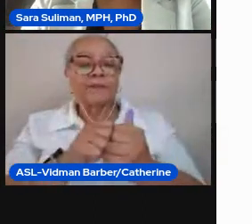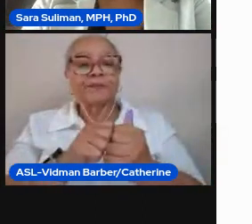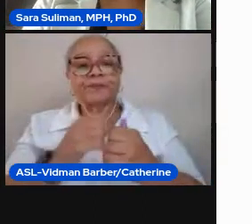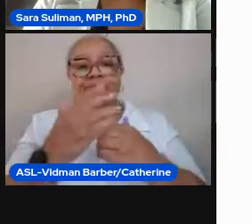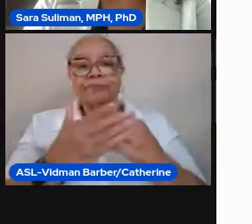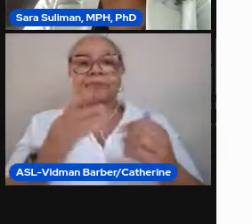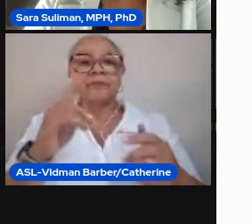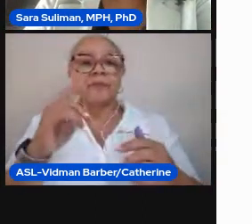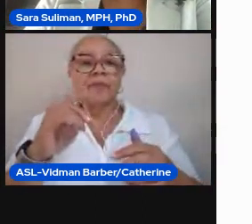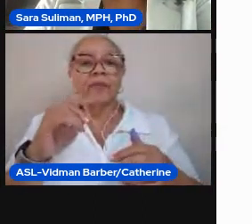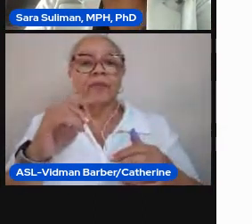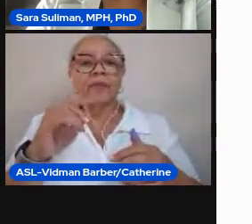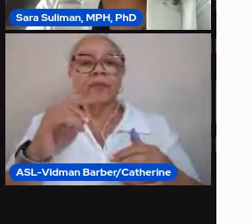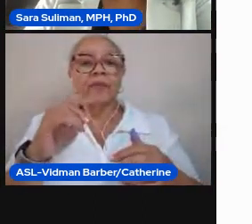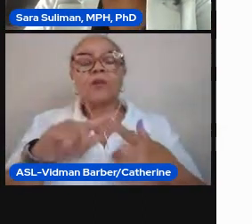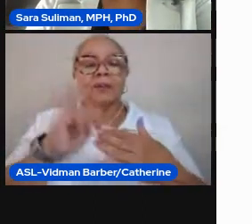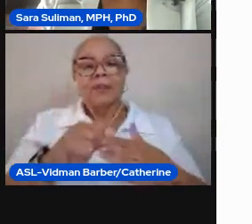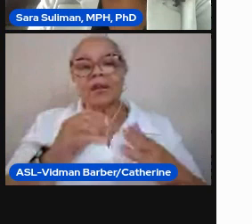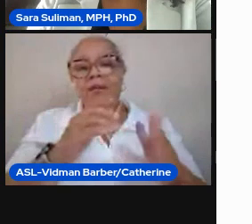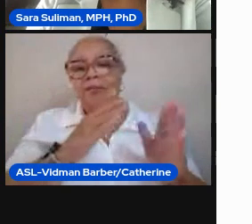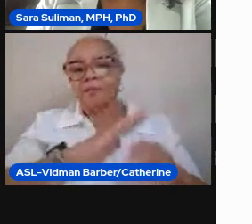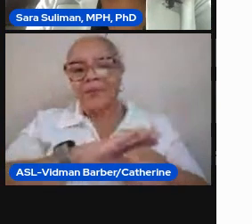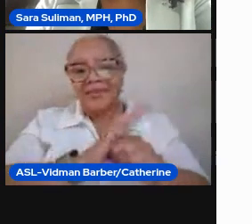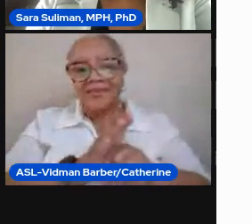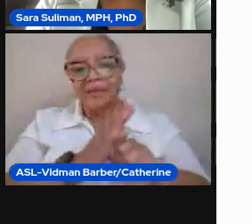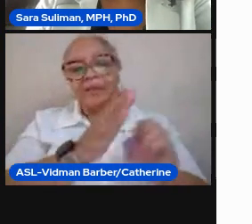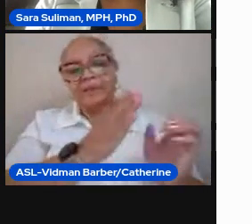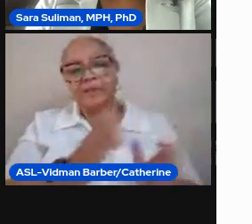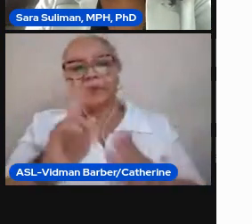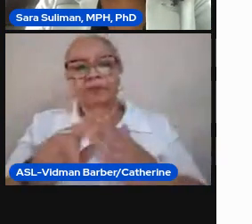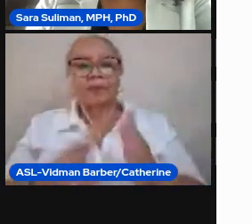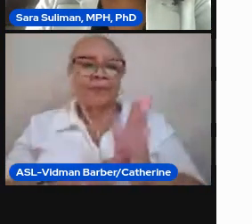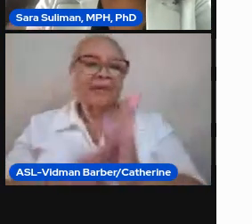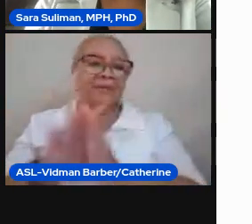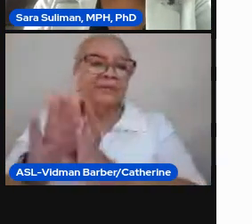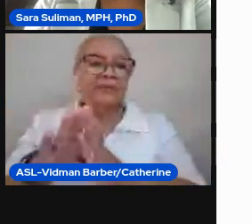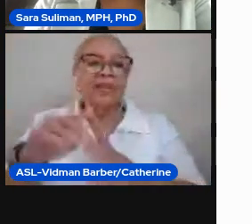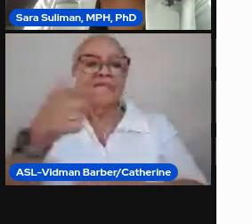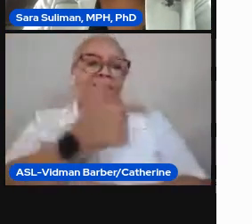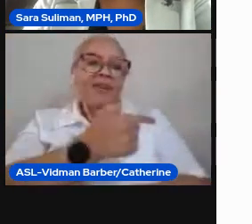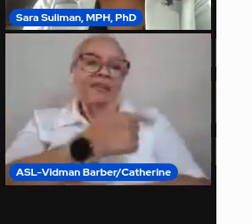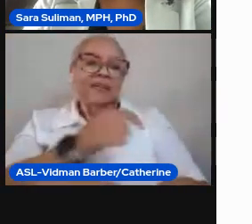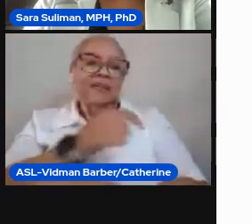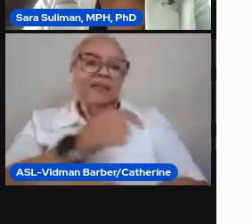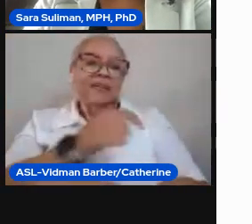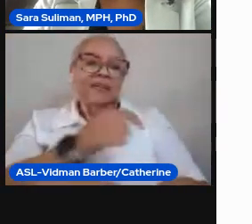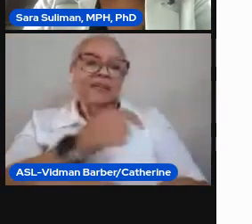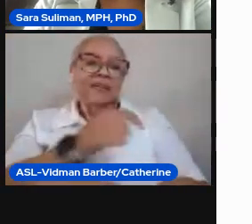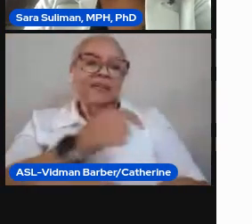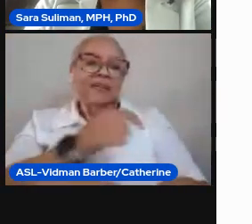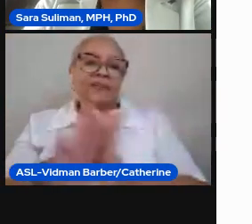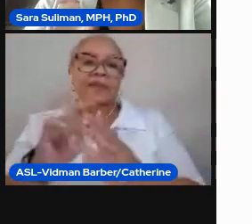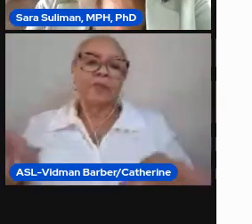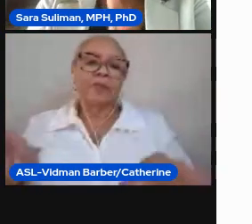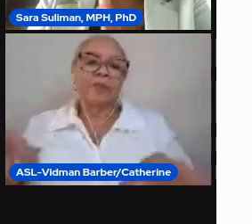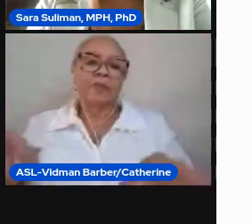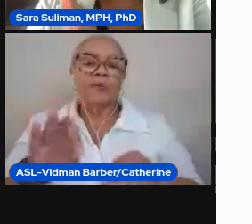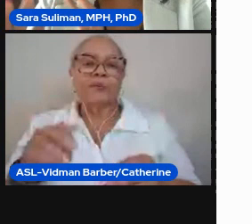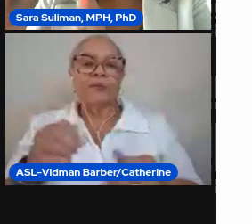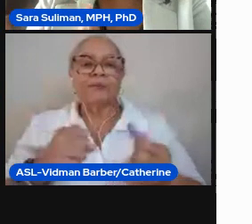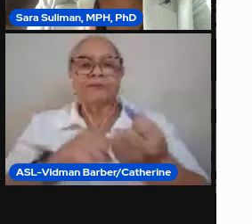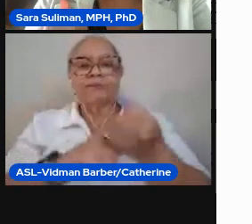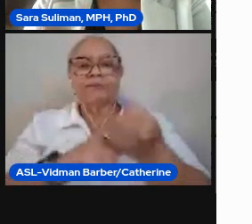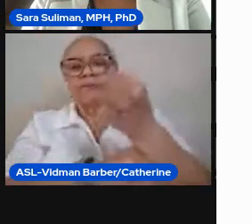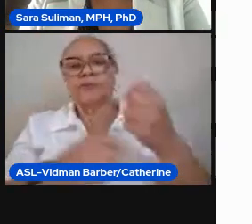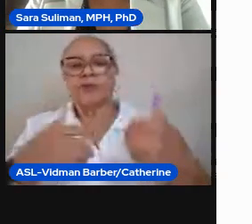for pandemic preparedness, we also have to think about accelerating vaccine development. So that's an important pillar to have if we